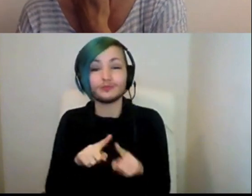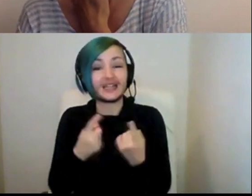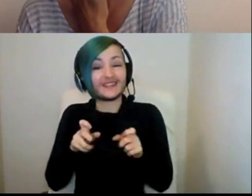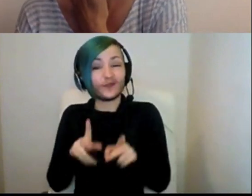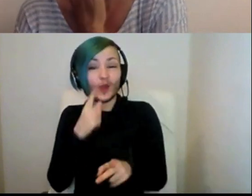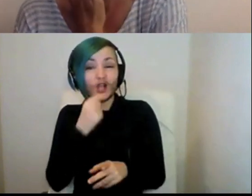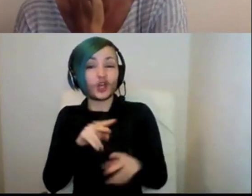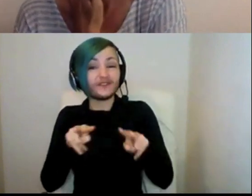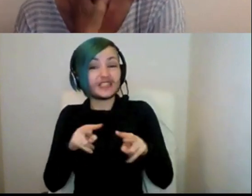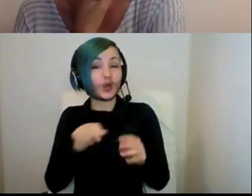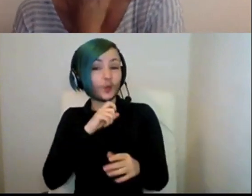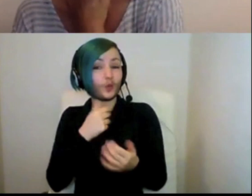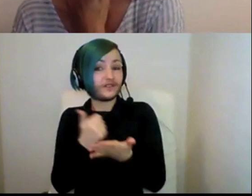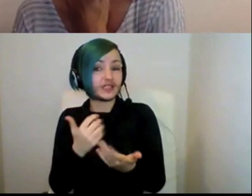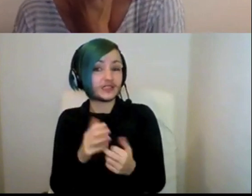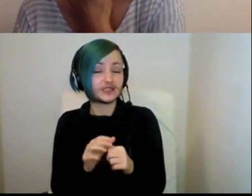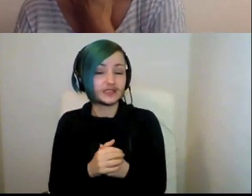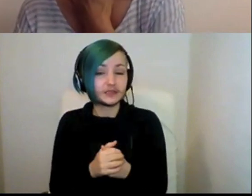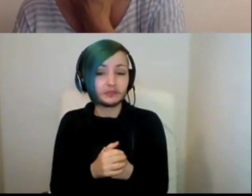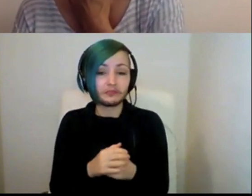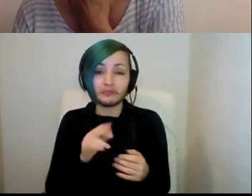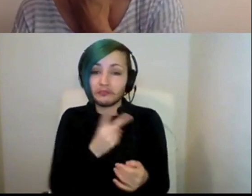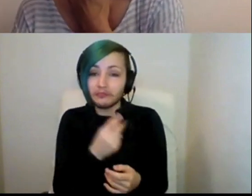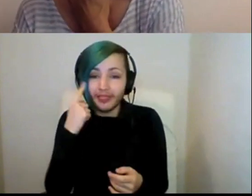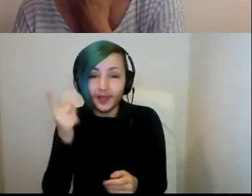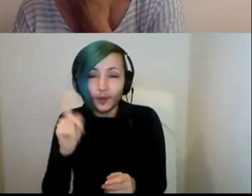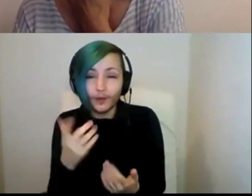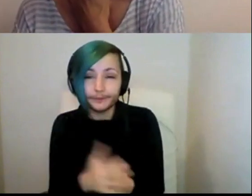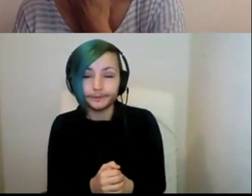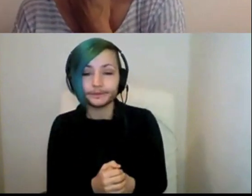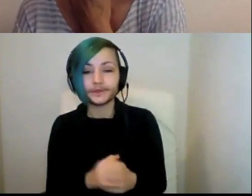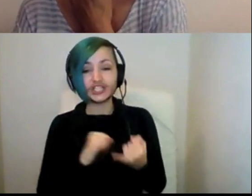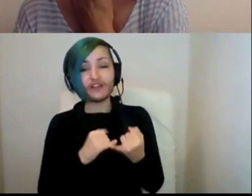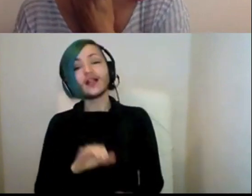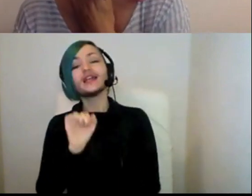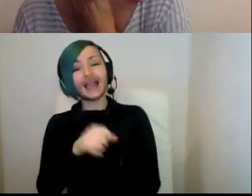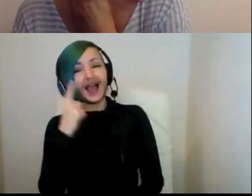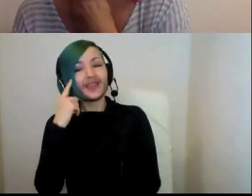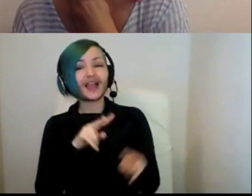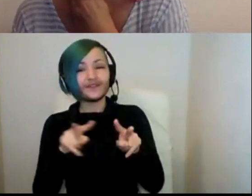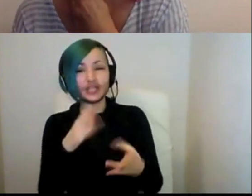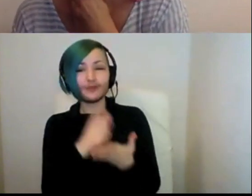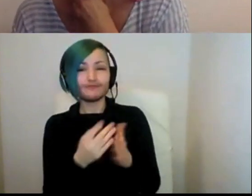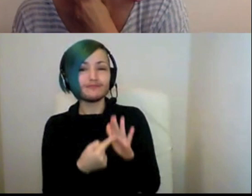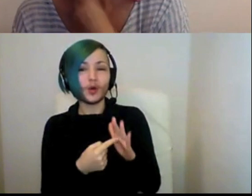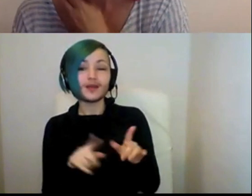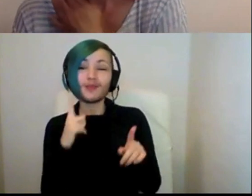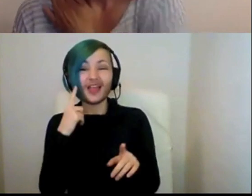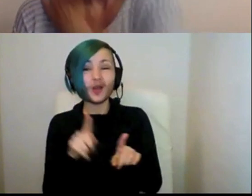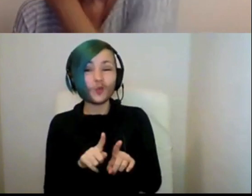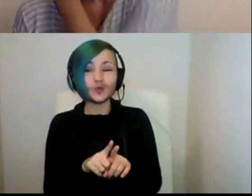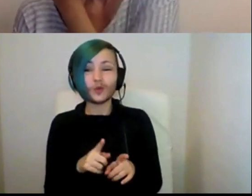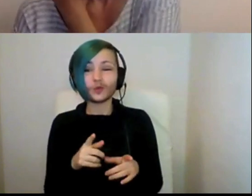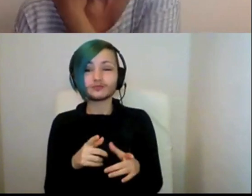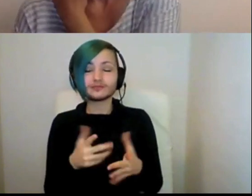Cheryl? Well, I think it's yeah, I mean, video, all of that, but I think it's also accepting that